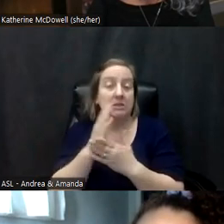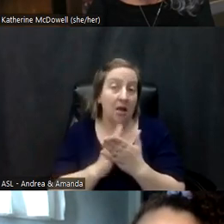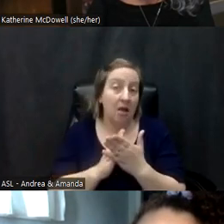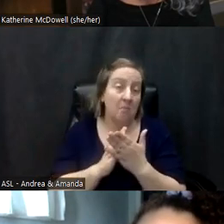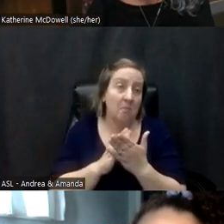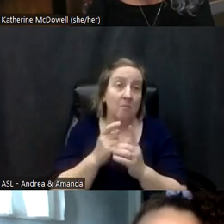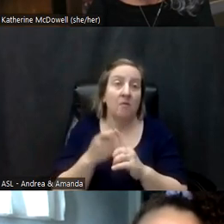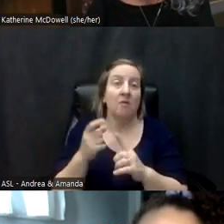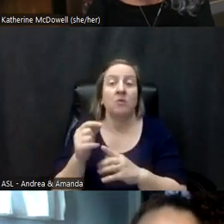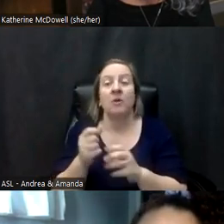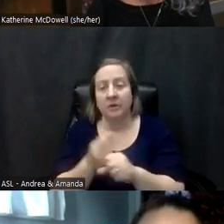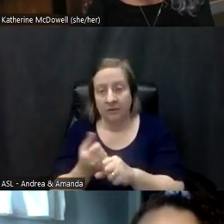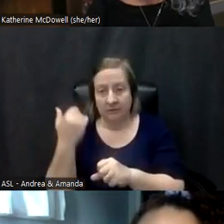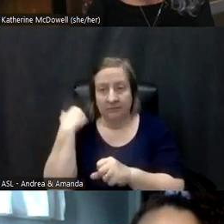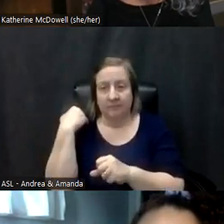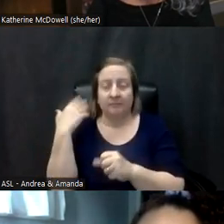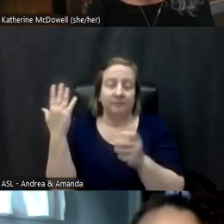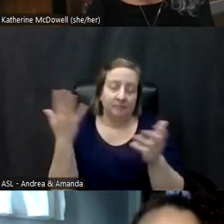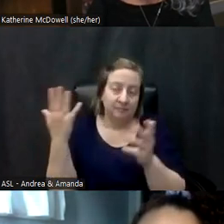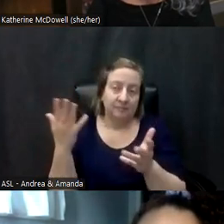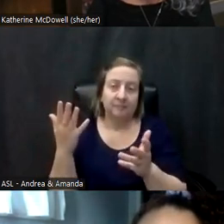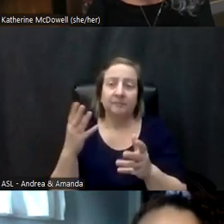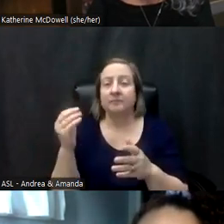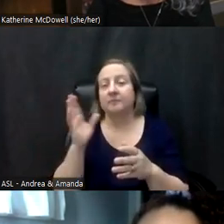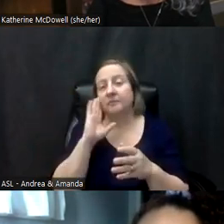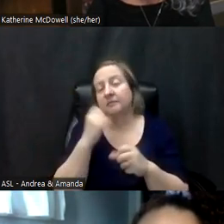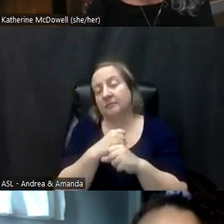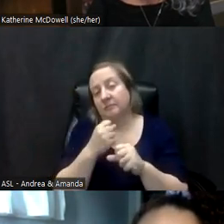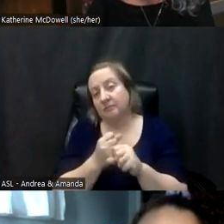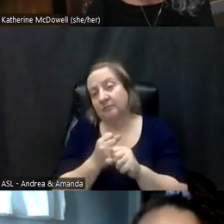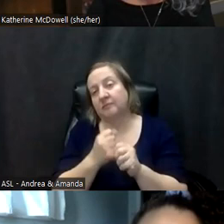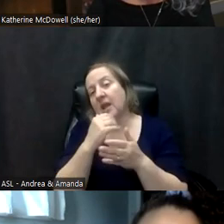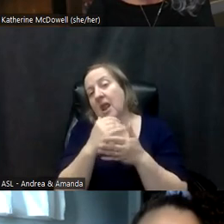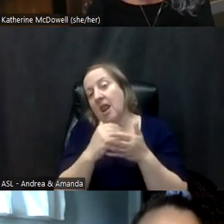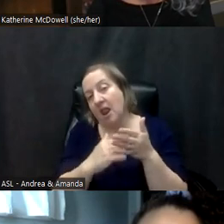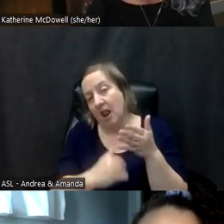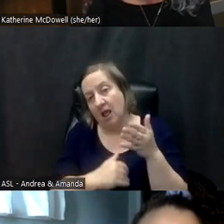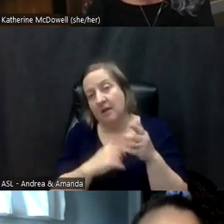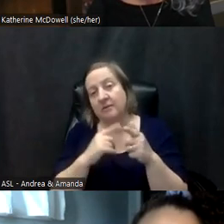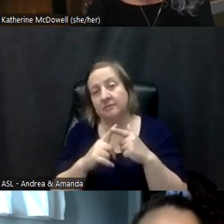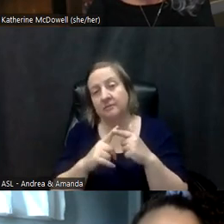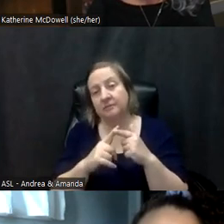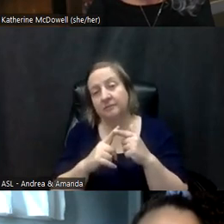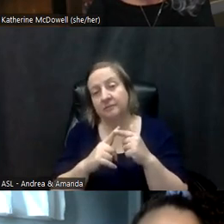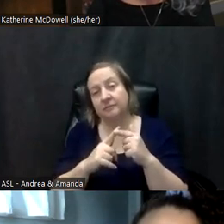from like 20 years ago, so you know it's just and then I'll make a whole list, and